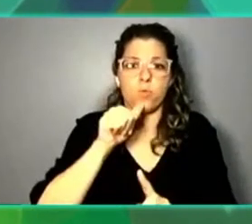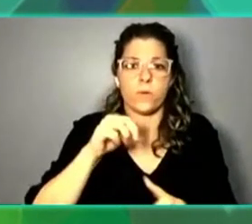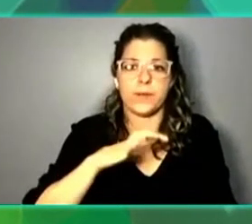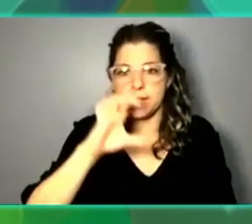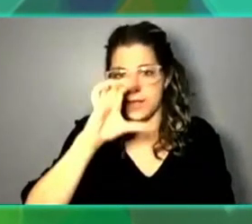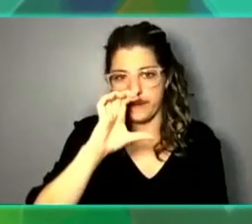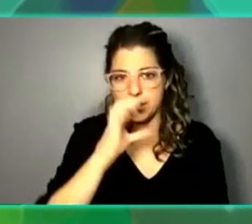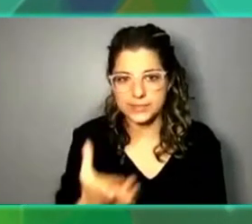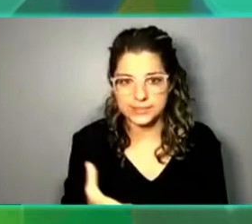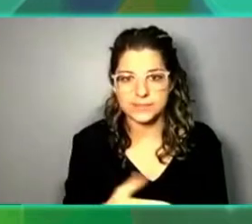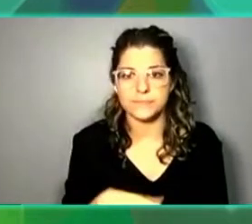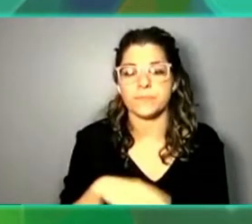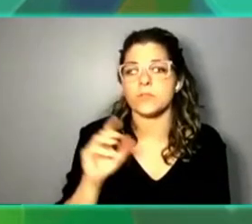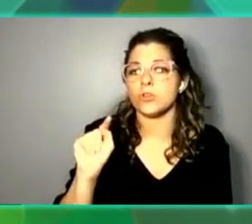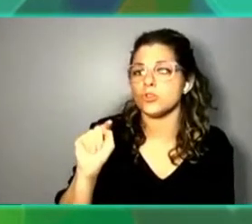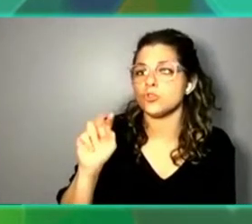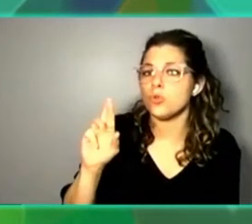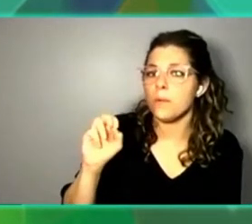Tropes,